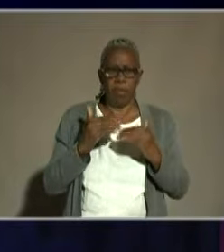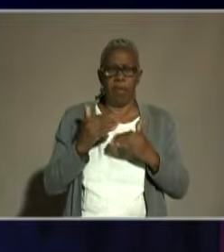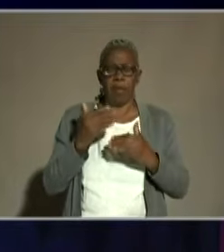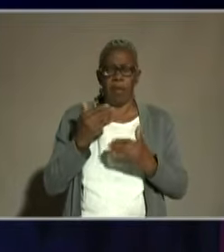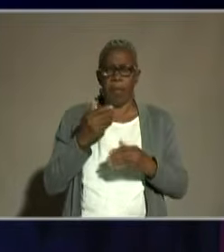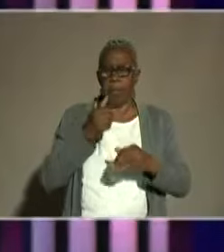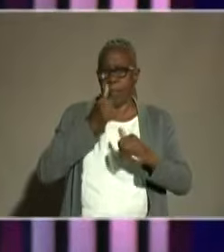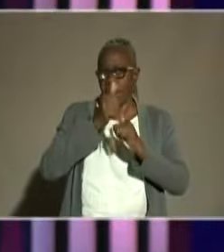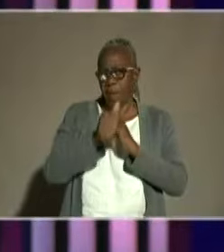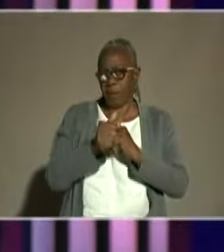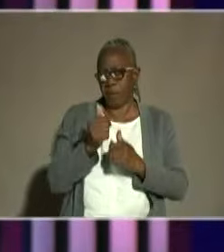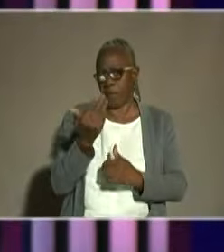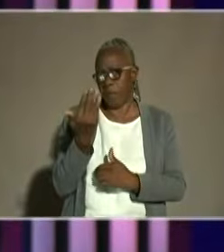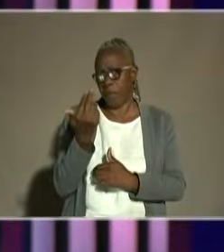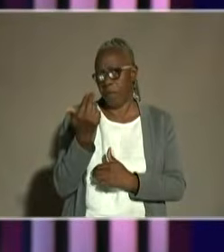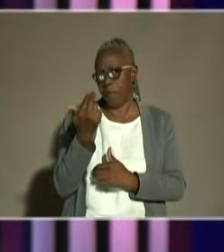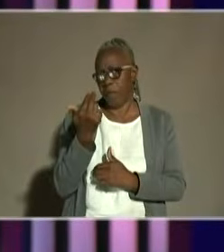years?